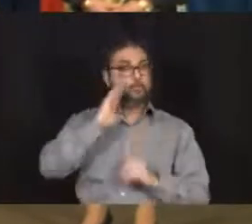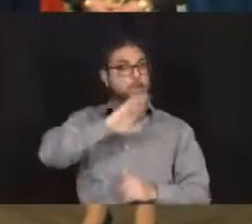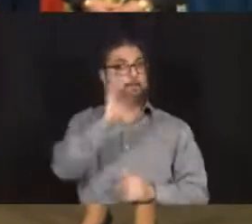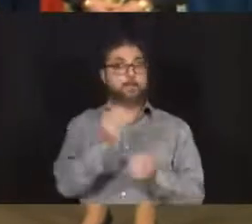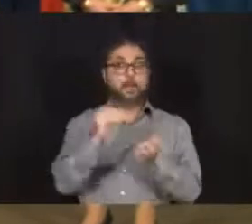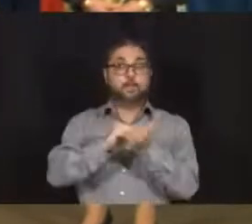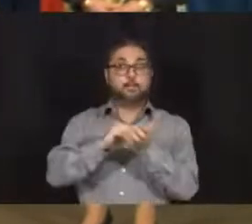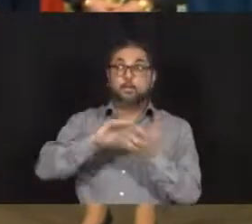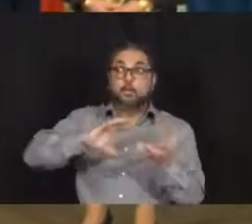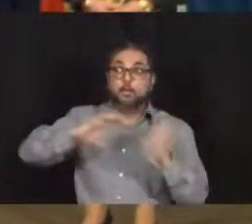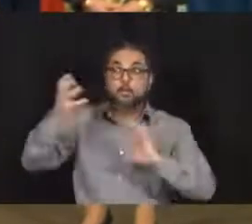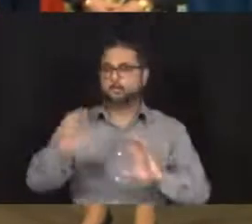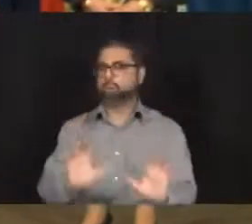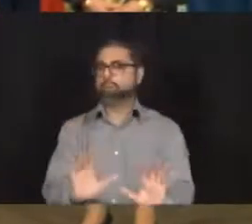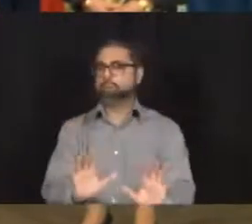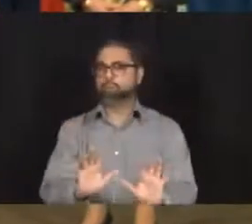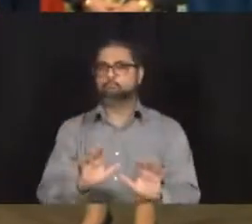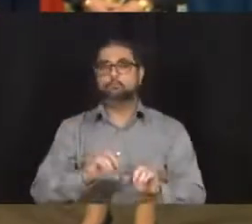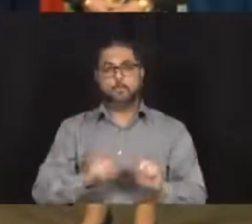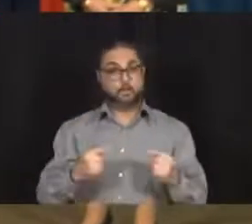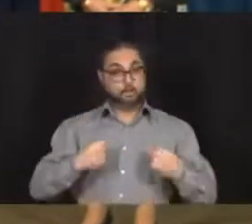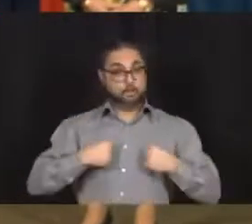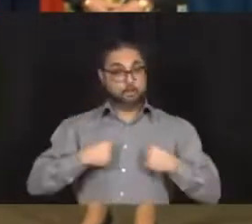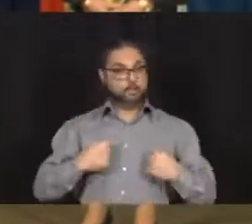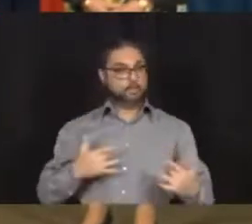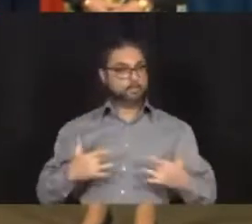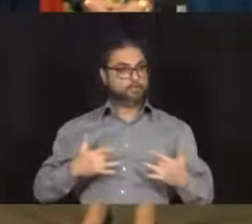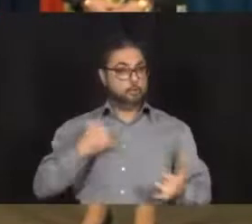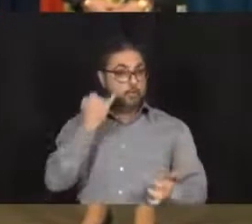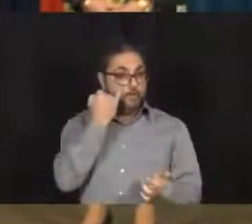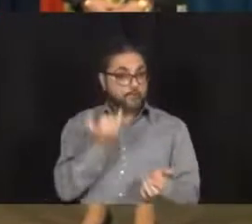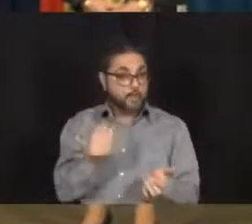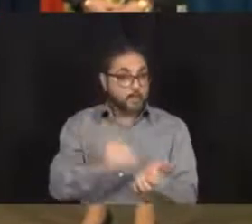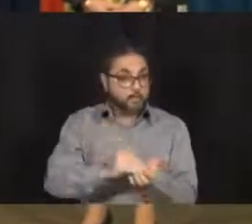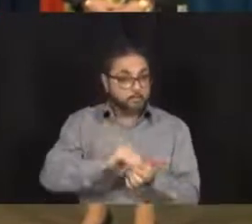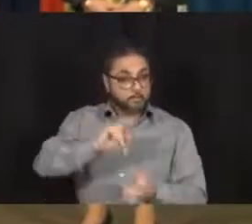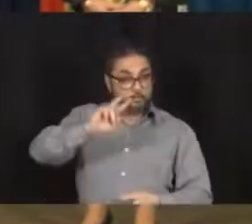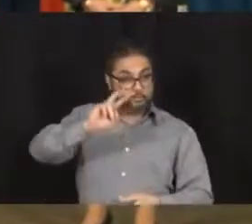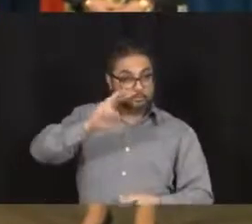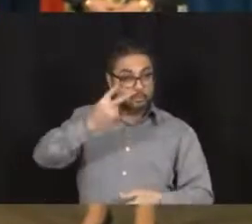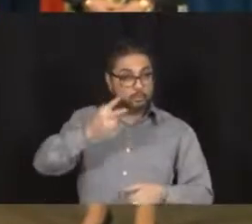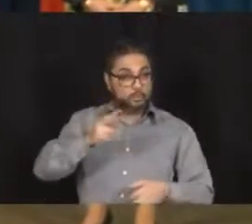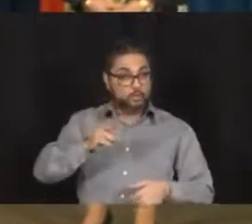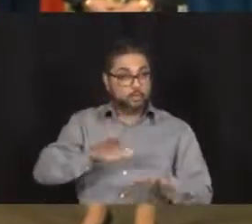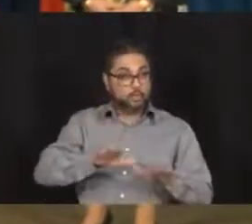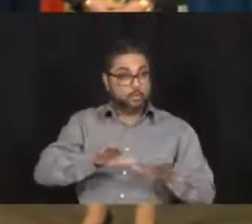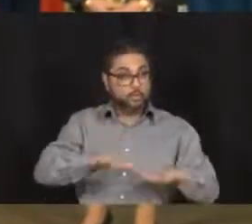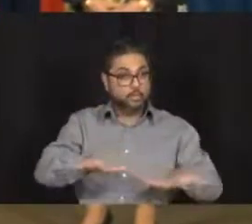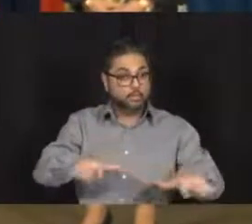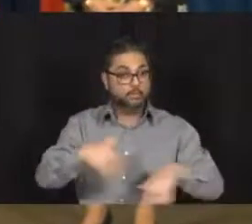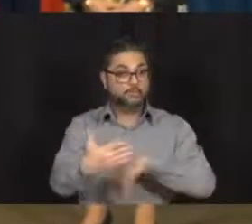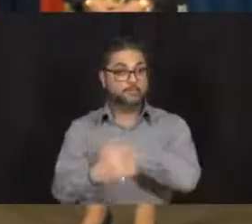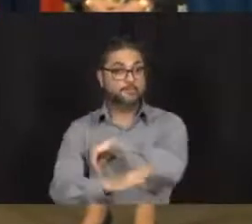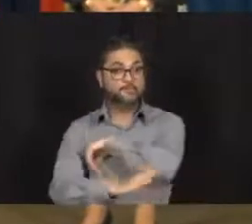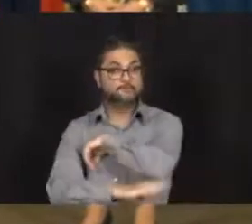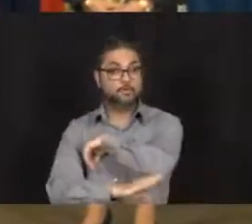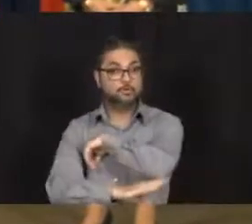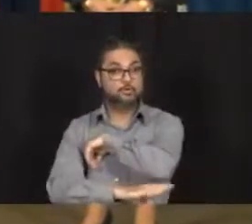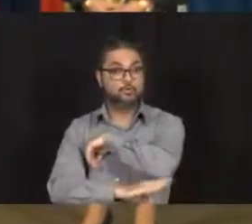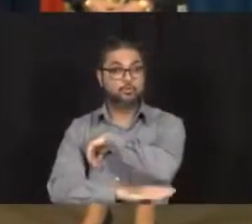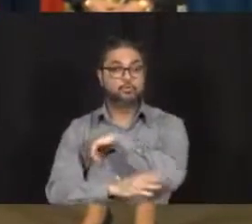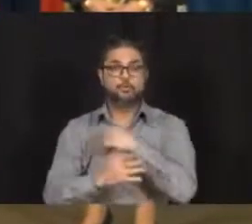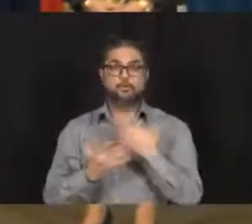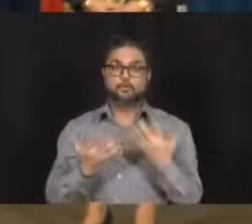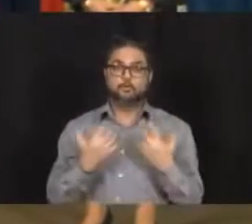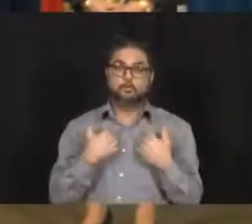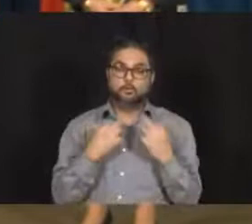now is the second wave, possibly coming in September. I pray every night that we don't see a second